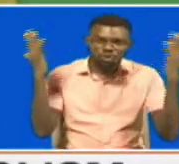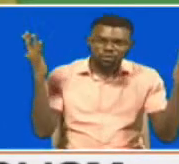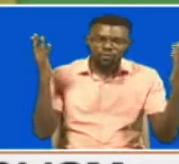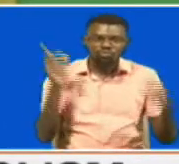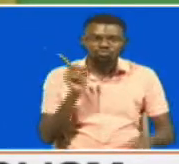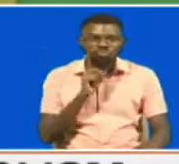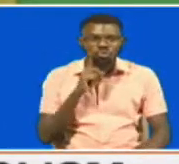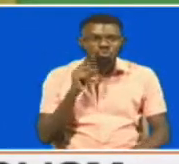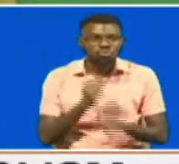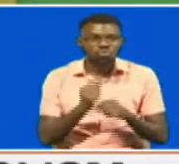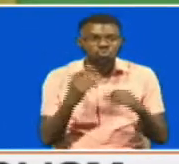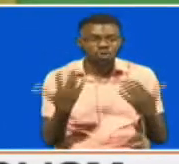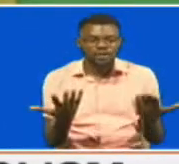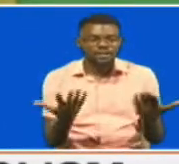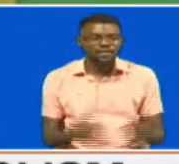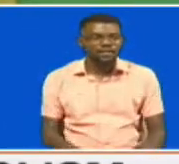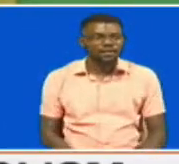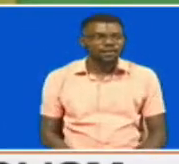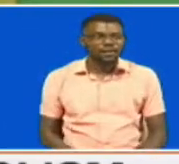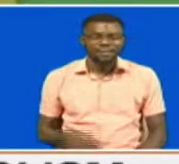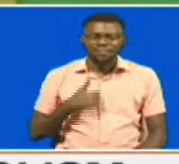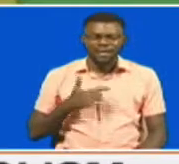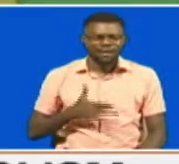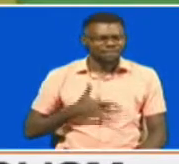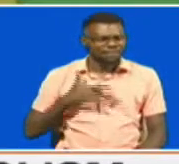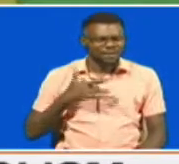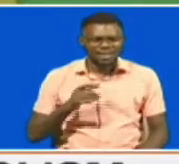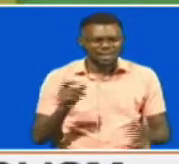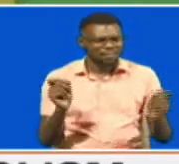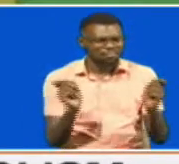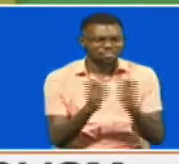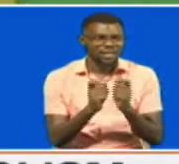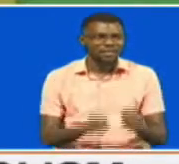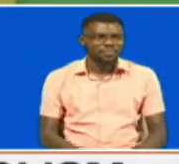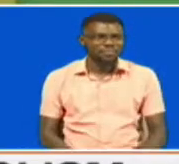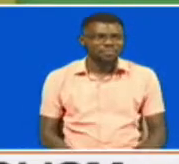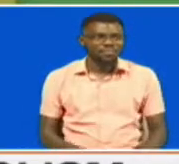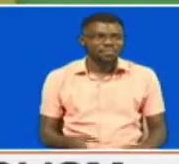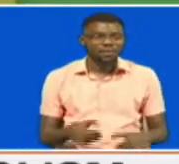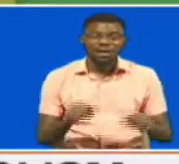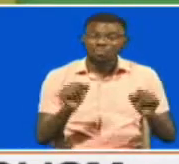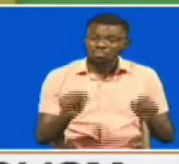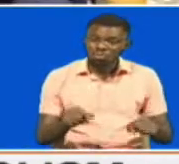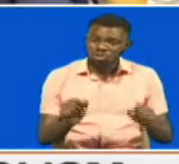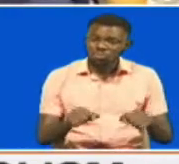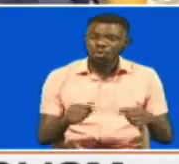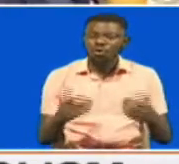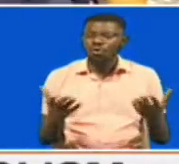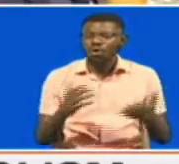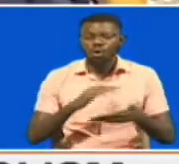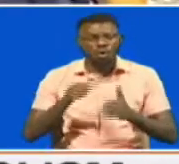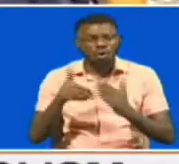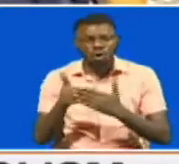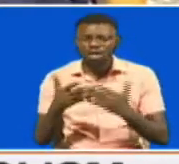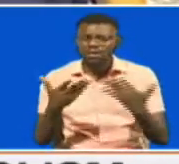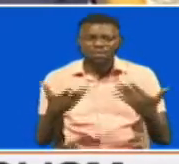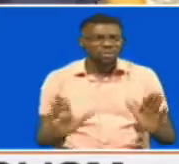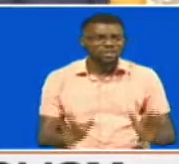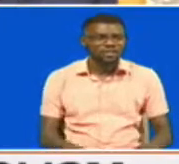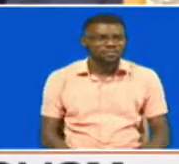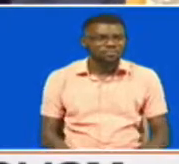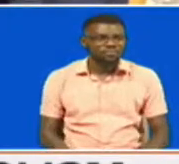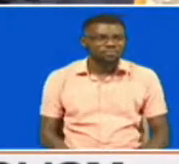tomorrow. And I feel pain that we could lose an entire generation. Gachagua warned that an